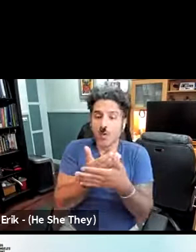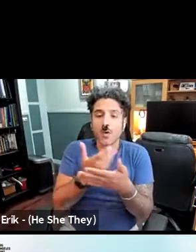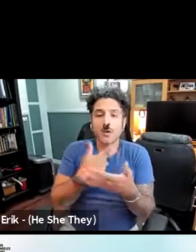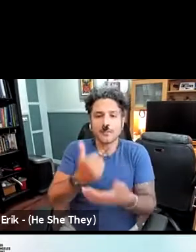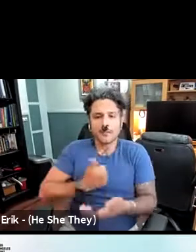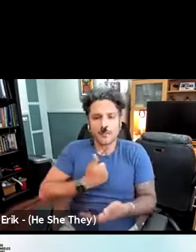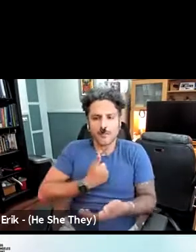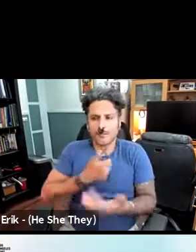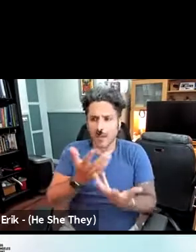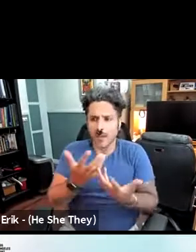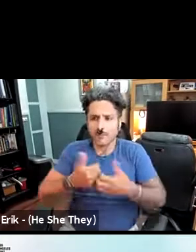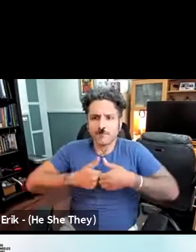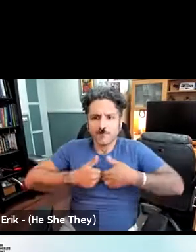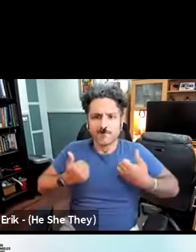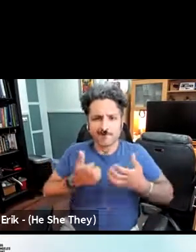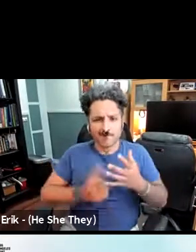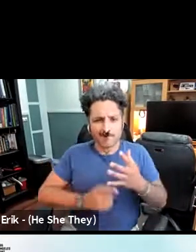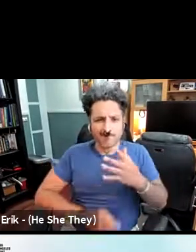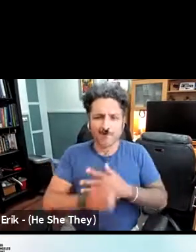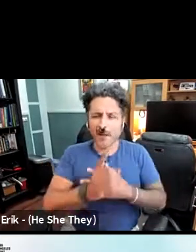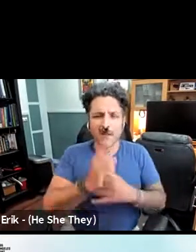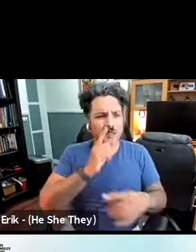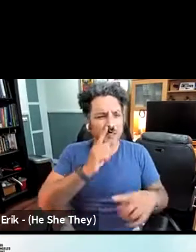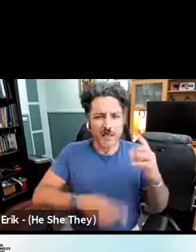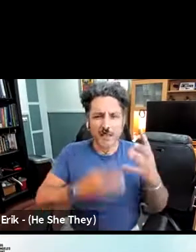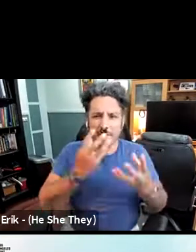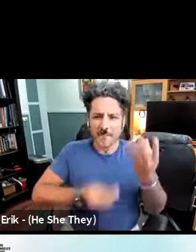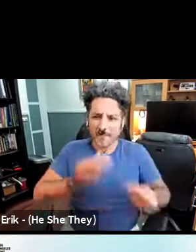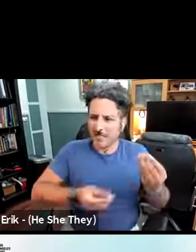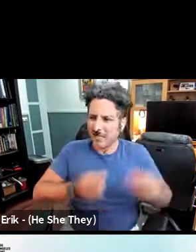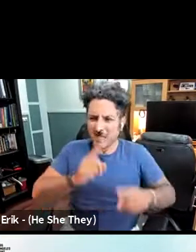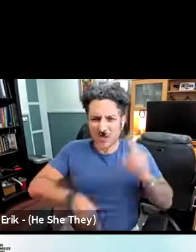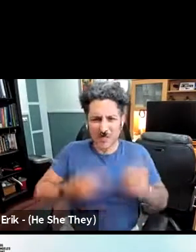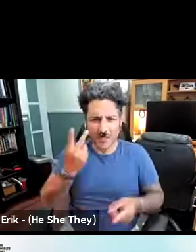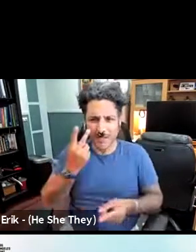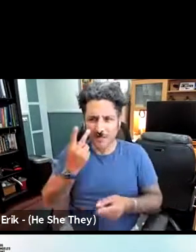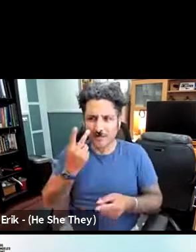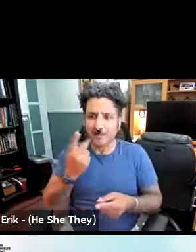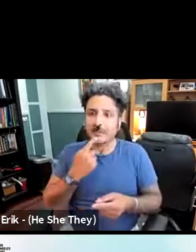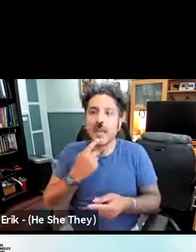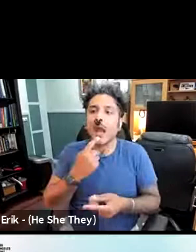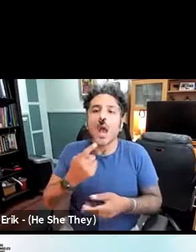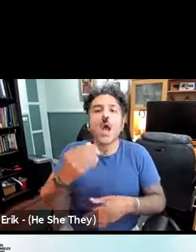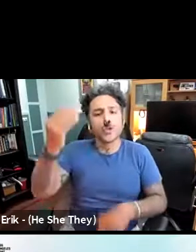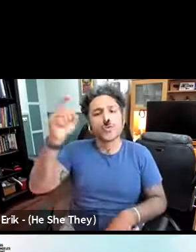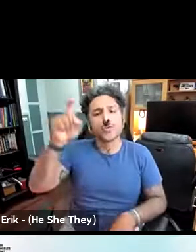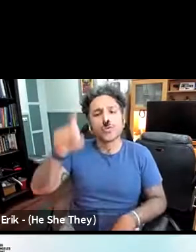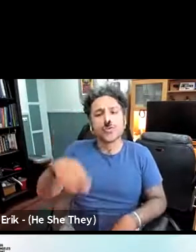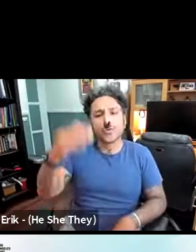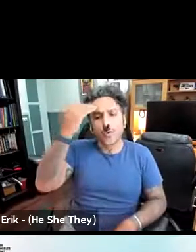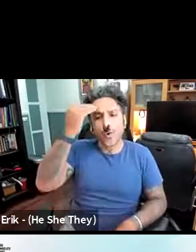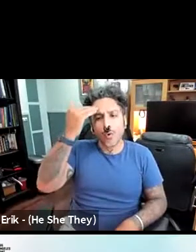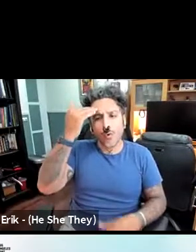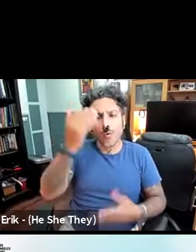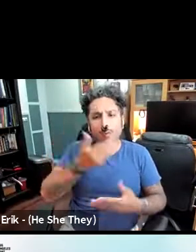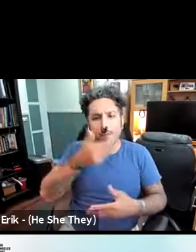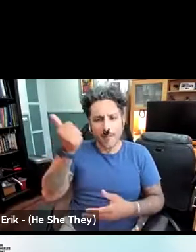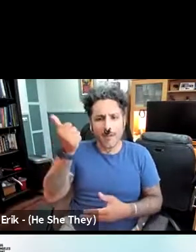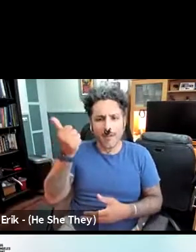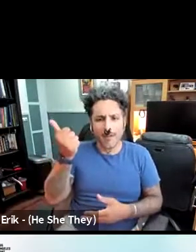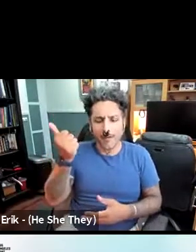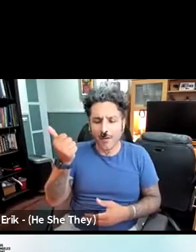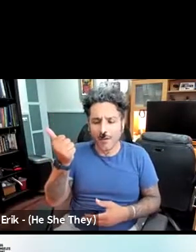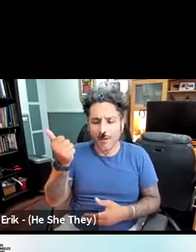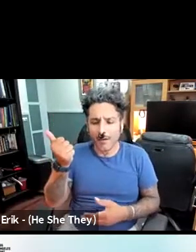then there's some things that are missing that you can't cut off and say, well, at this age, you should know better. If I'm connecting with anybody here, let me know. So I